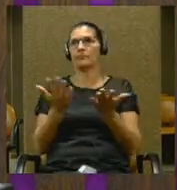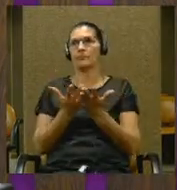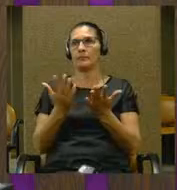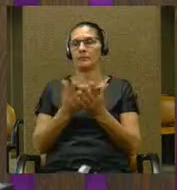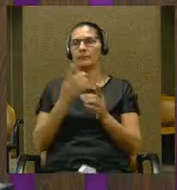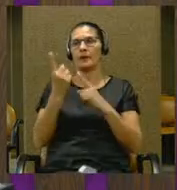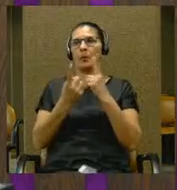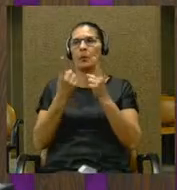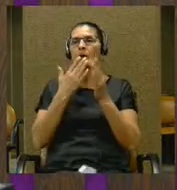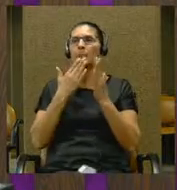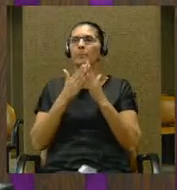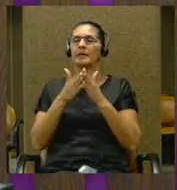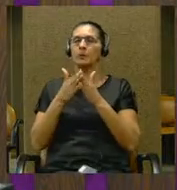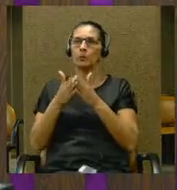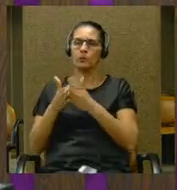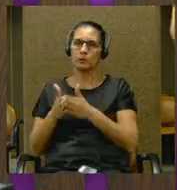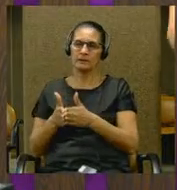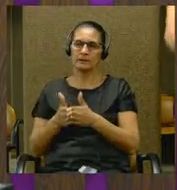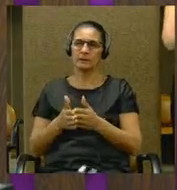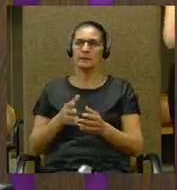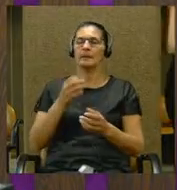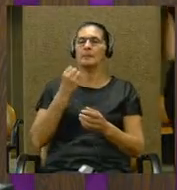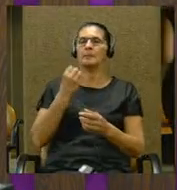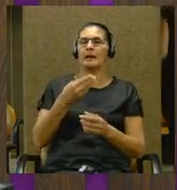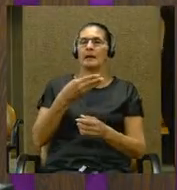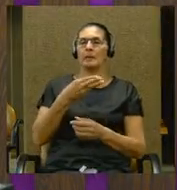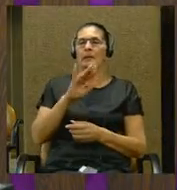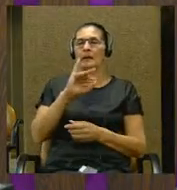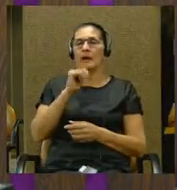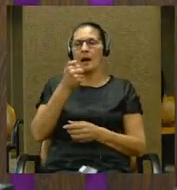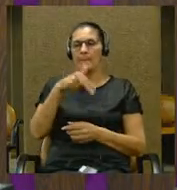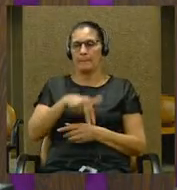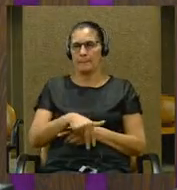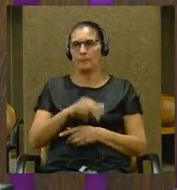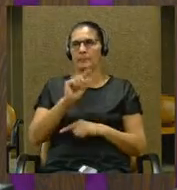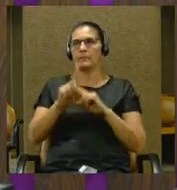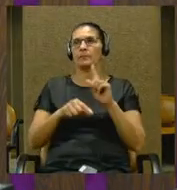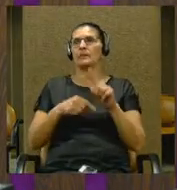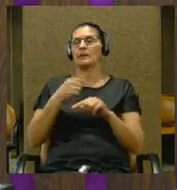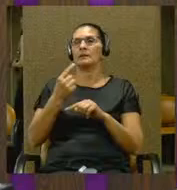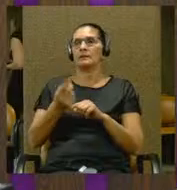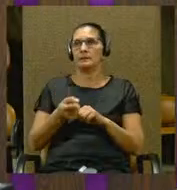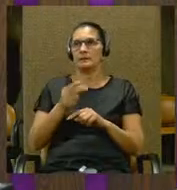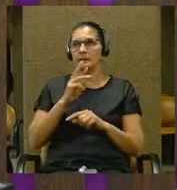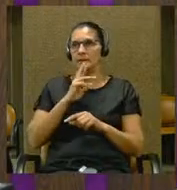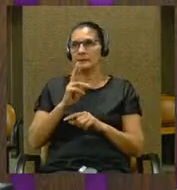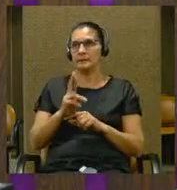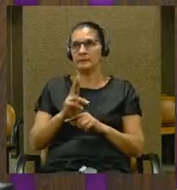interesting. Now we will go on to some questions for Brian.